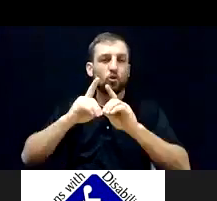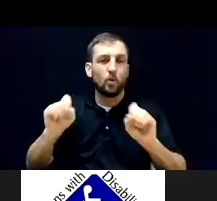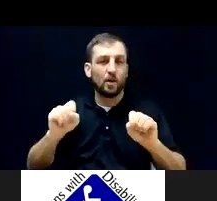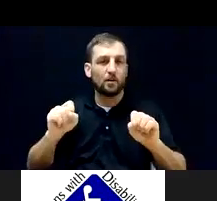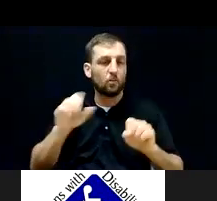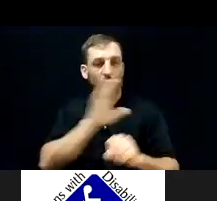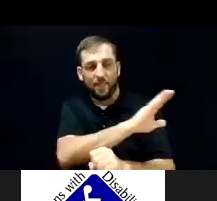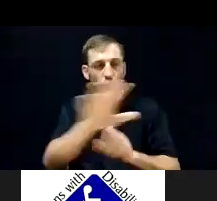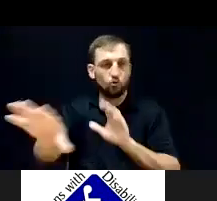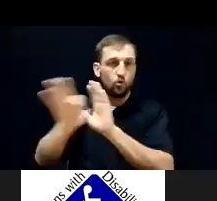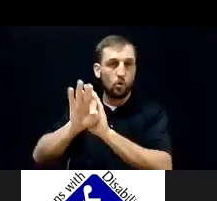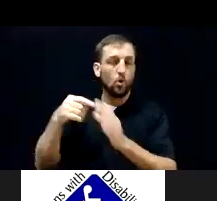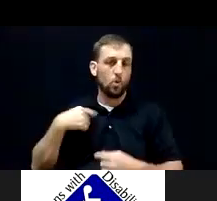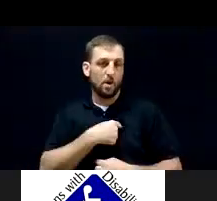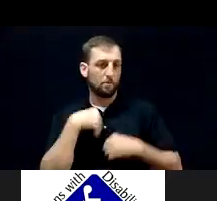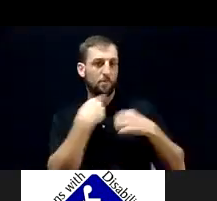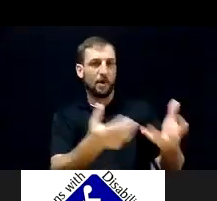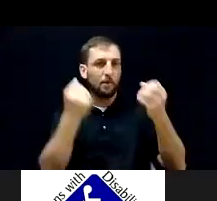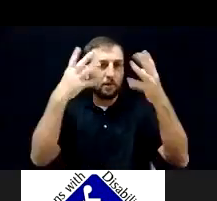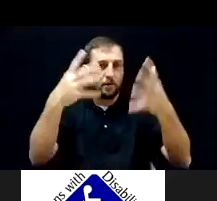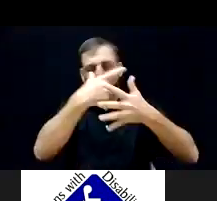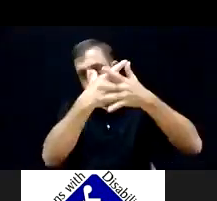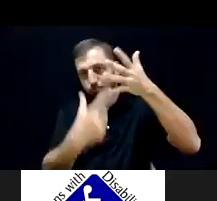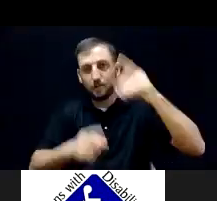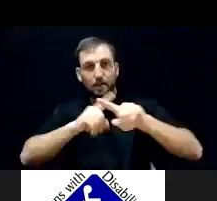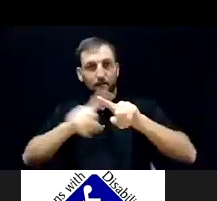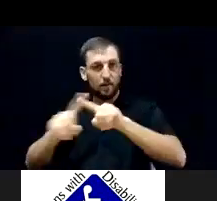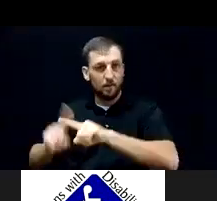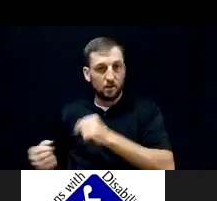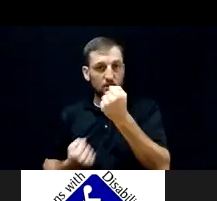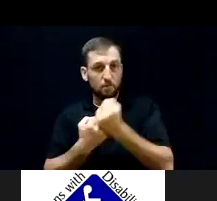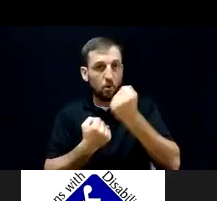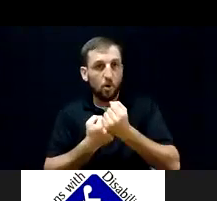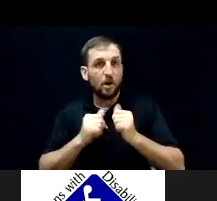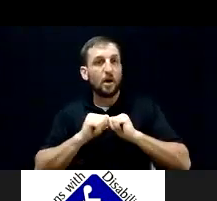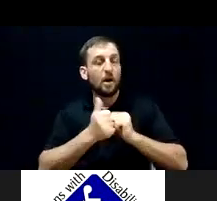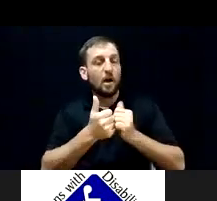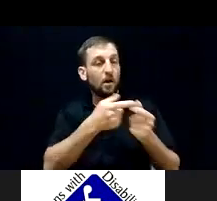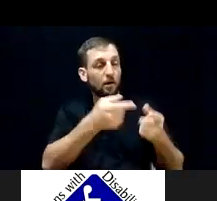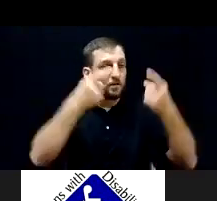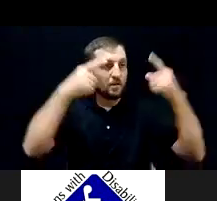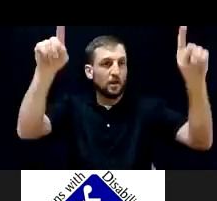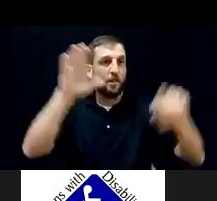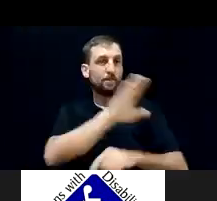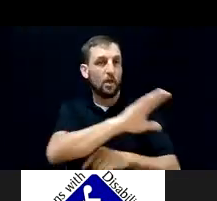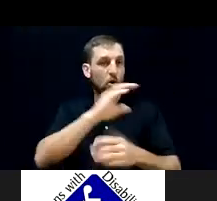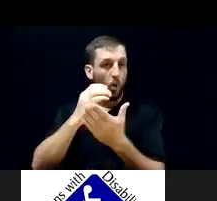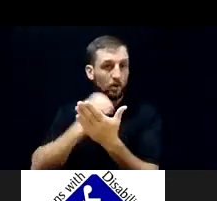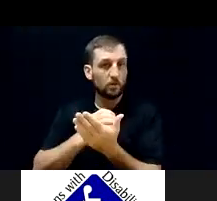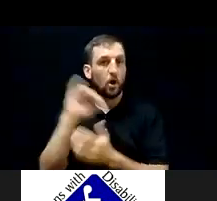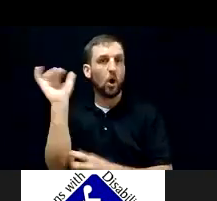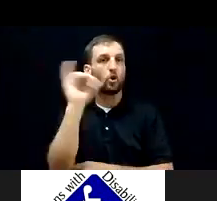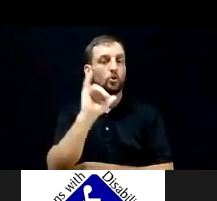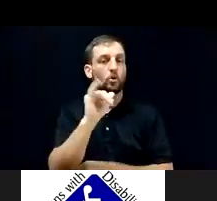of supports for them to be successful in their courses and to also transition to